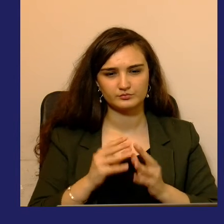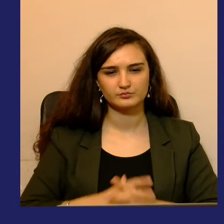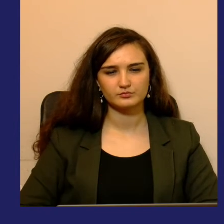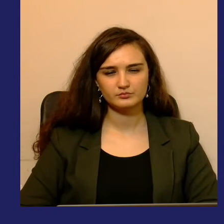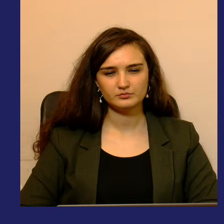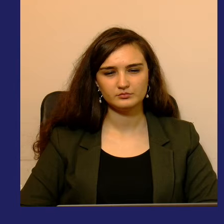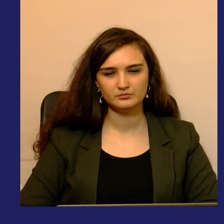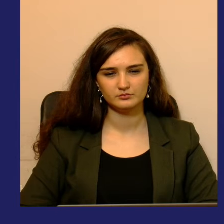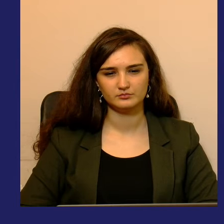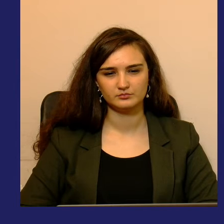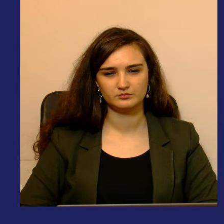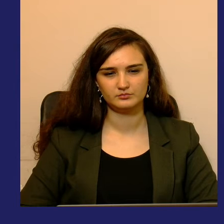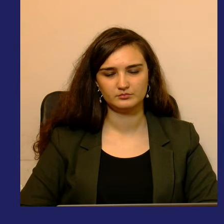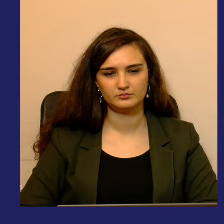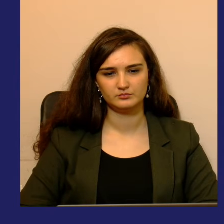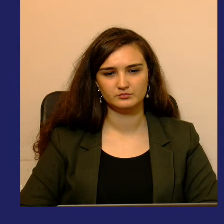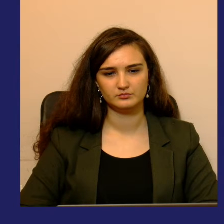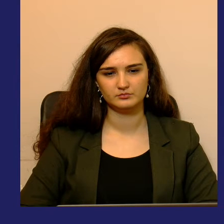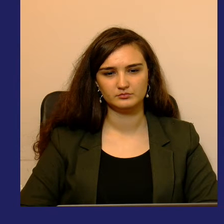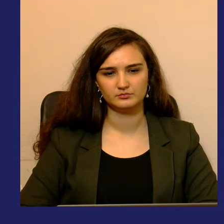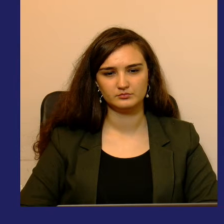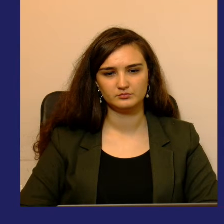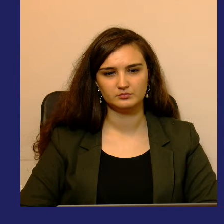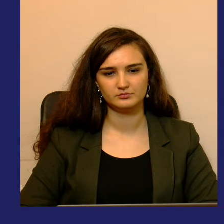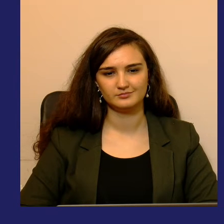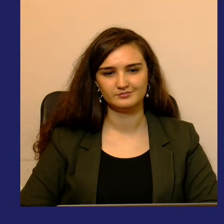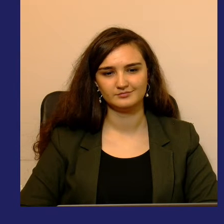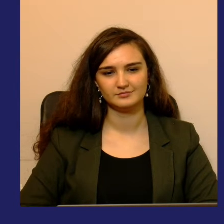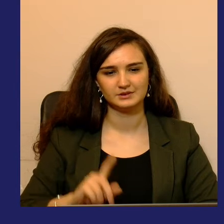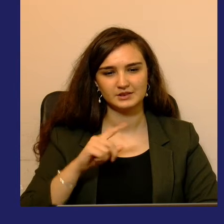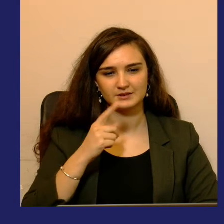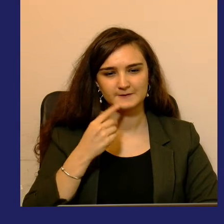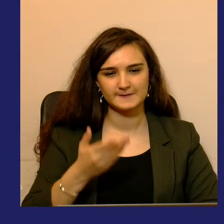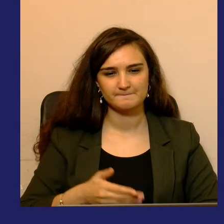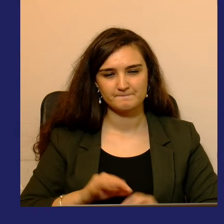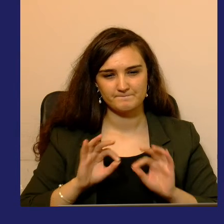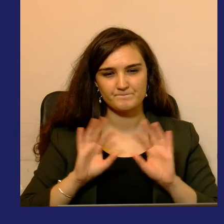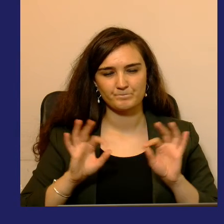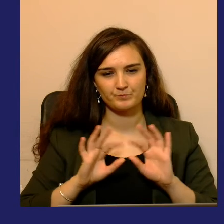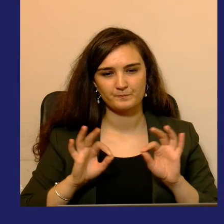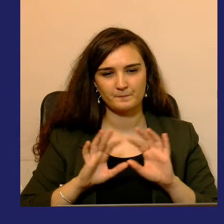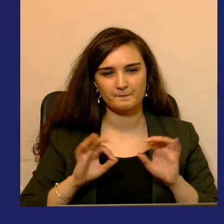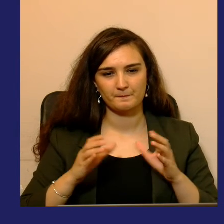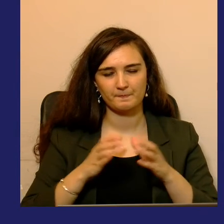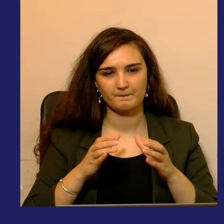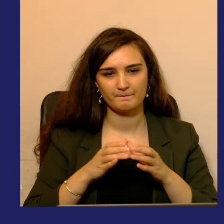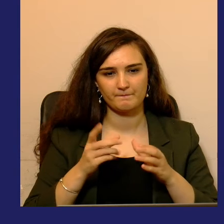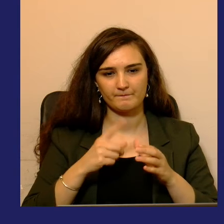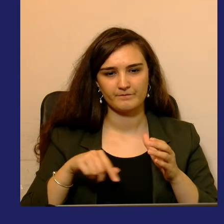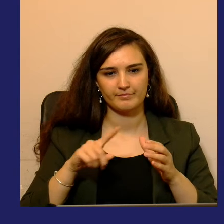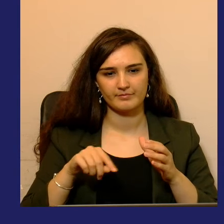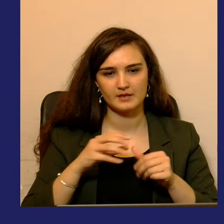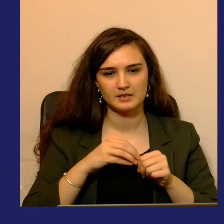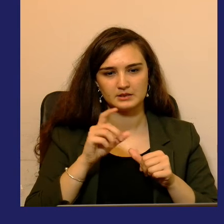what can you say? Try and explain to the party leaders why cheating today is a really